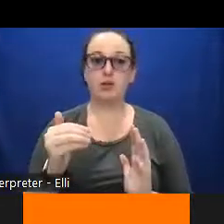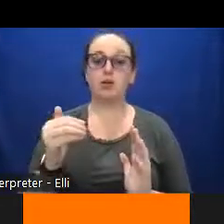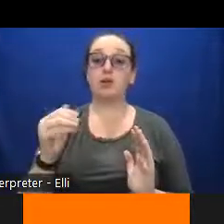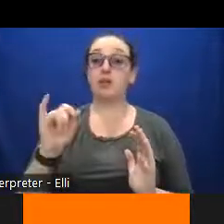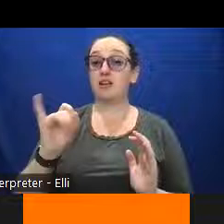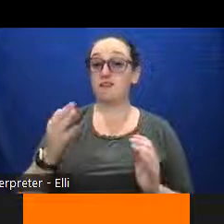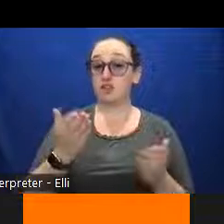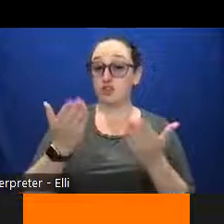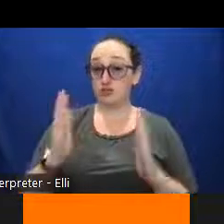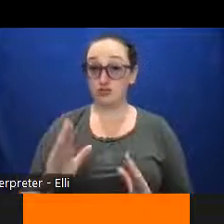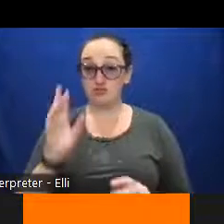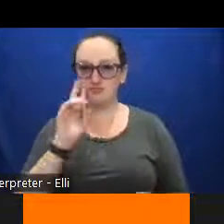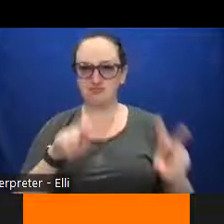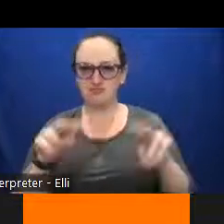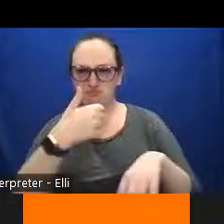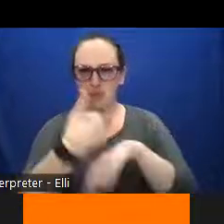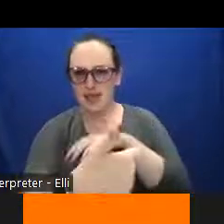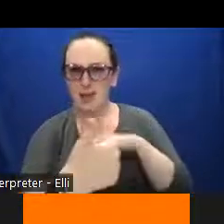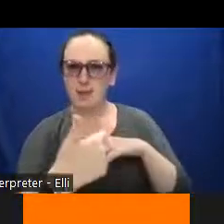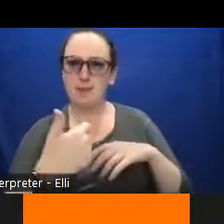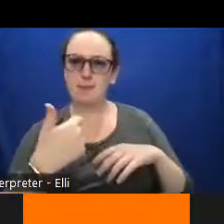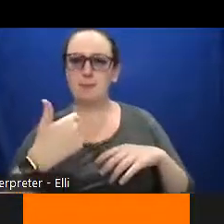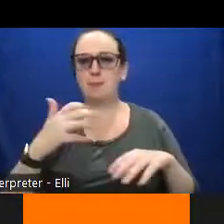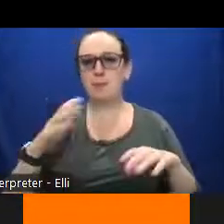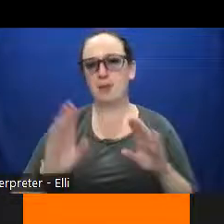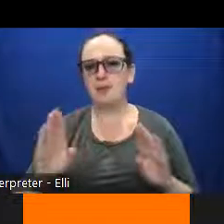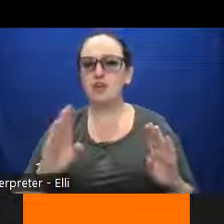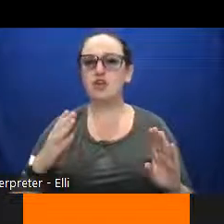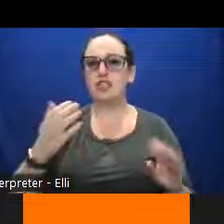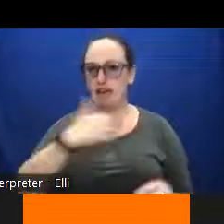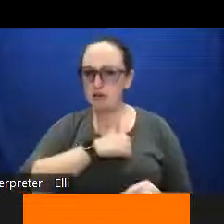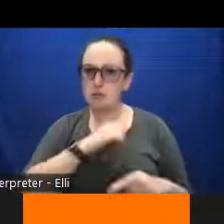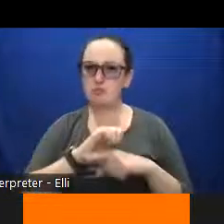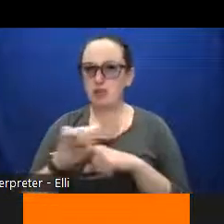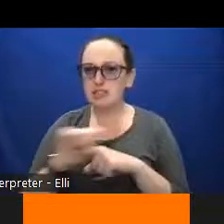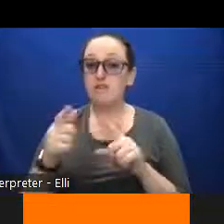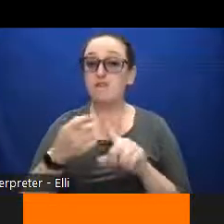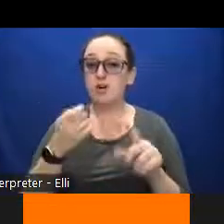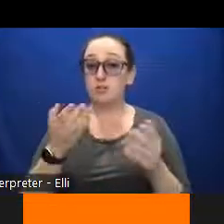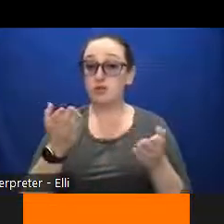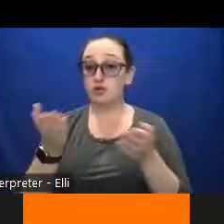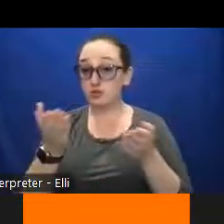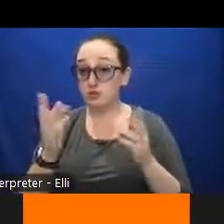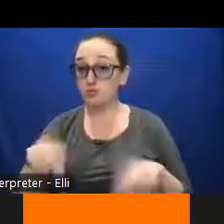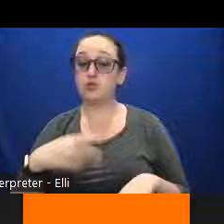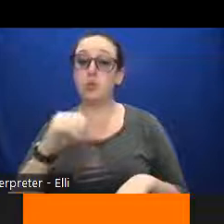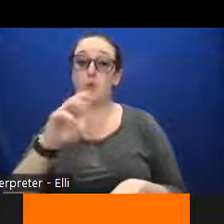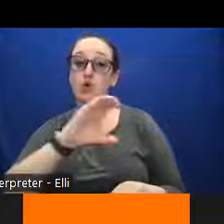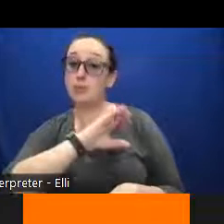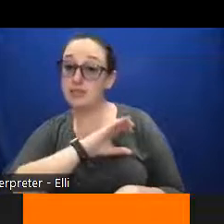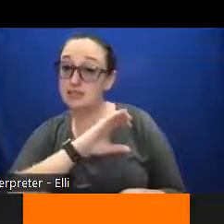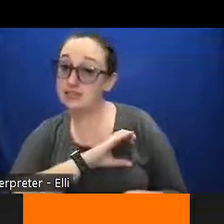attitudes, behaviors, or even practices that community service providers, law enforcement,